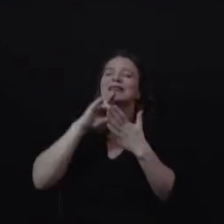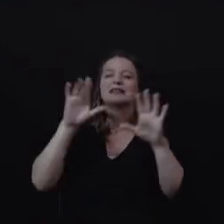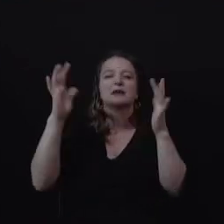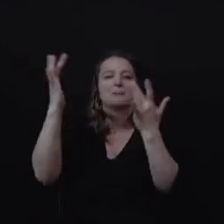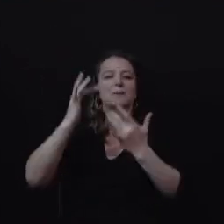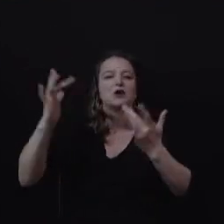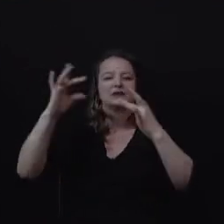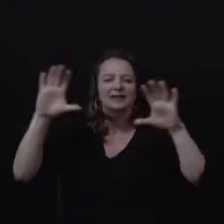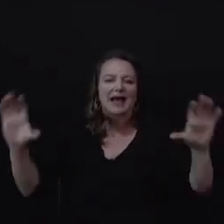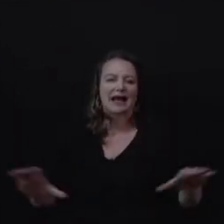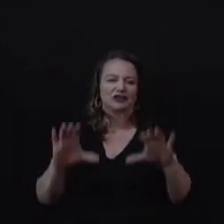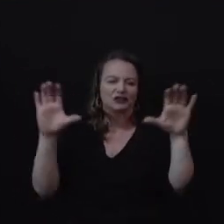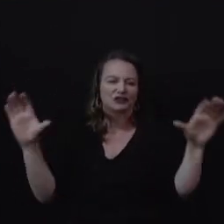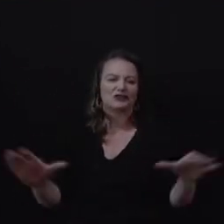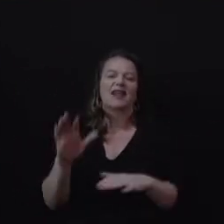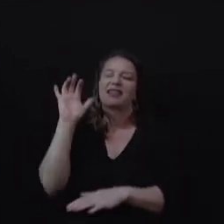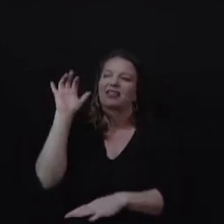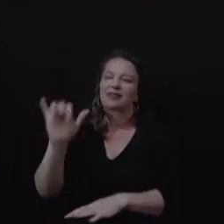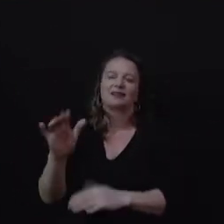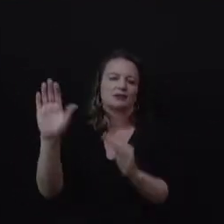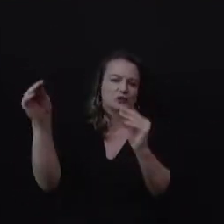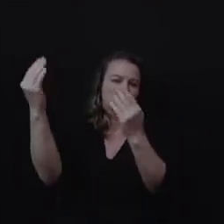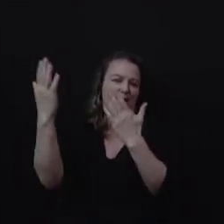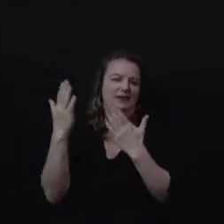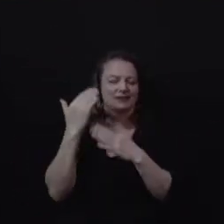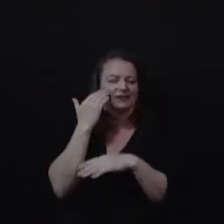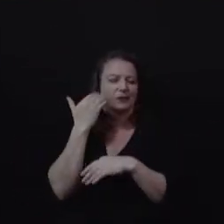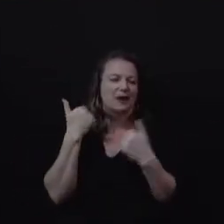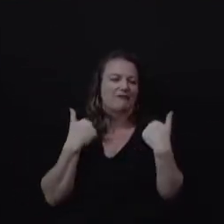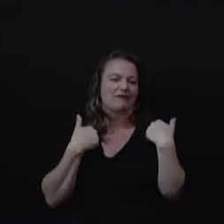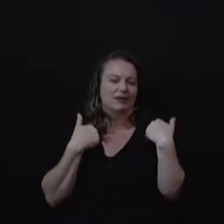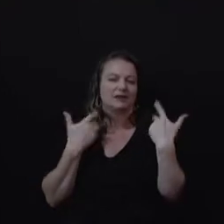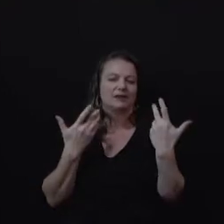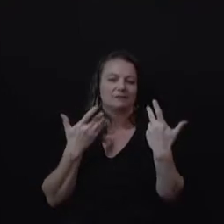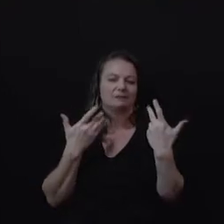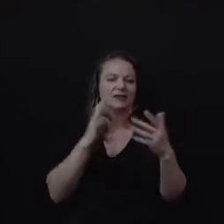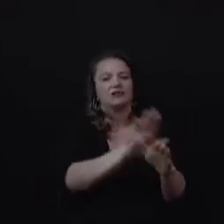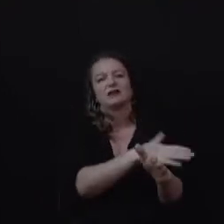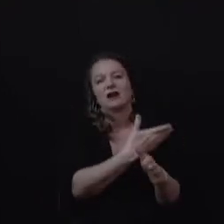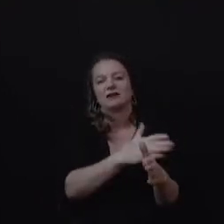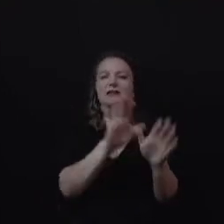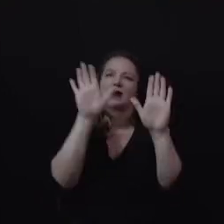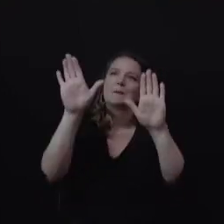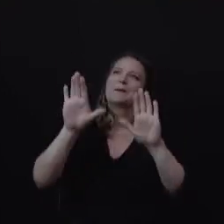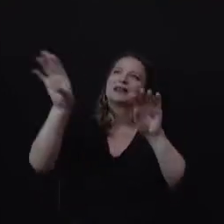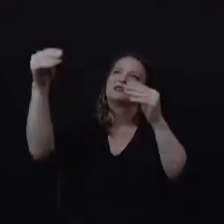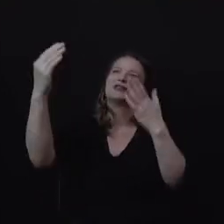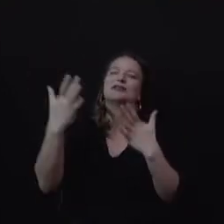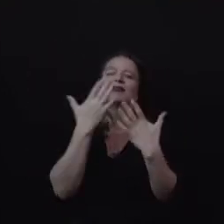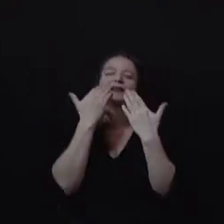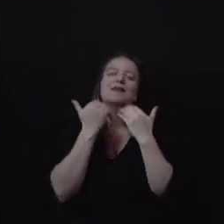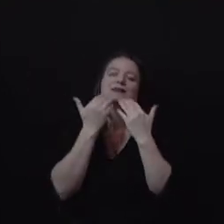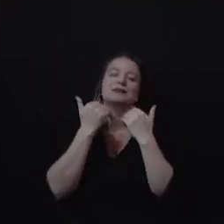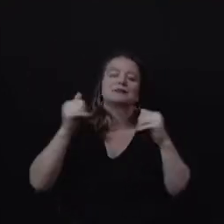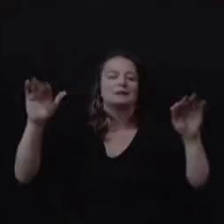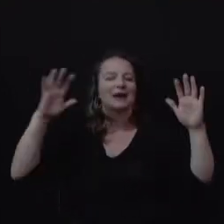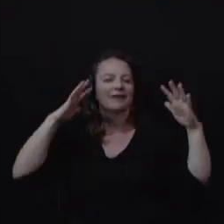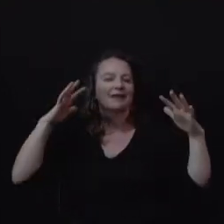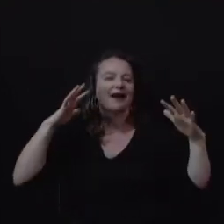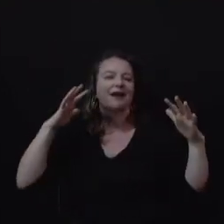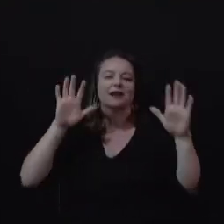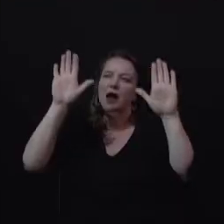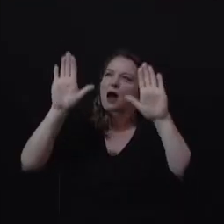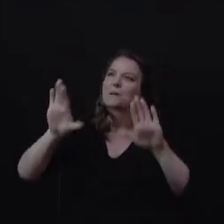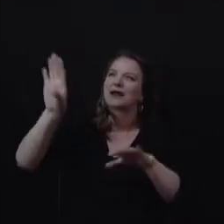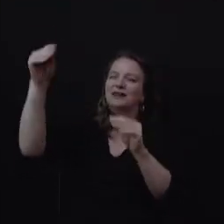action. That's what grace is. You know, we have this these songs, Amazing Grace, How Sweet the Sound. You know, Amazing Grace, you know,